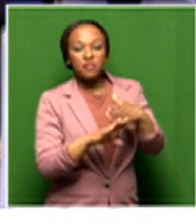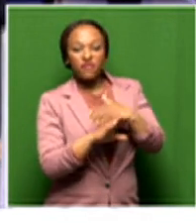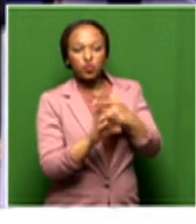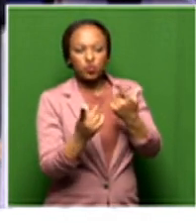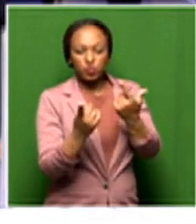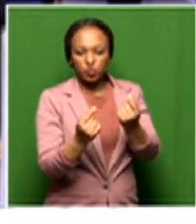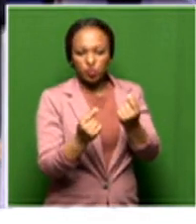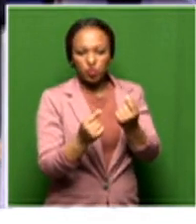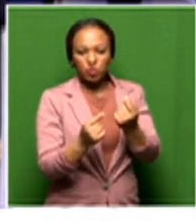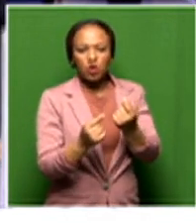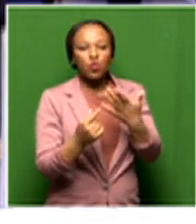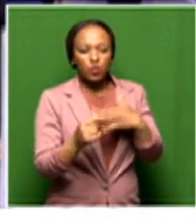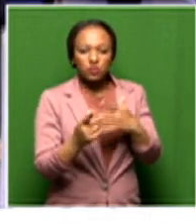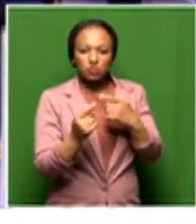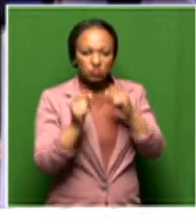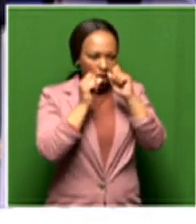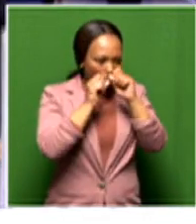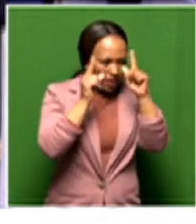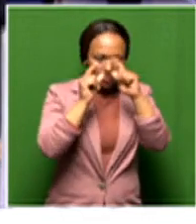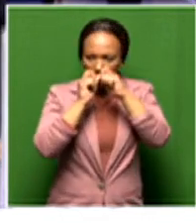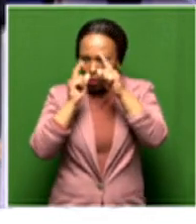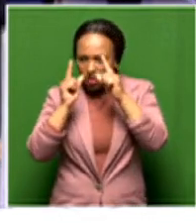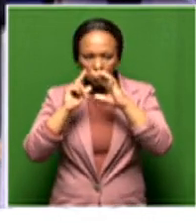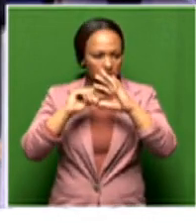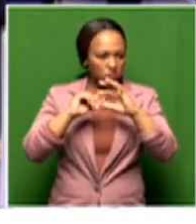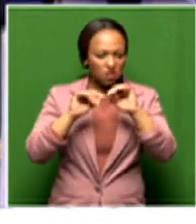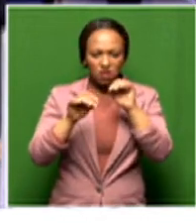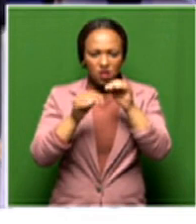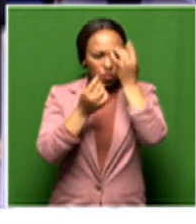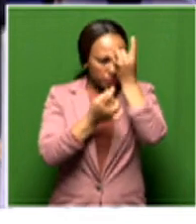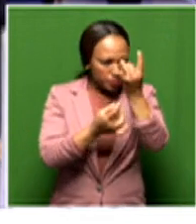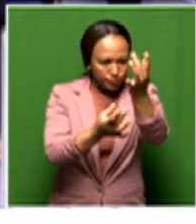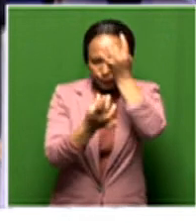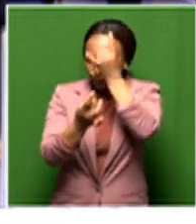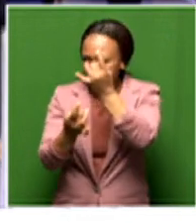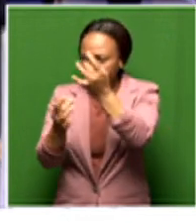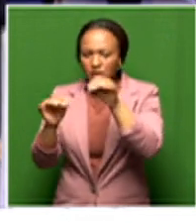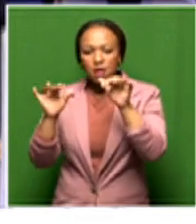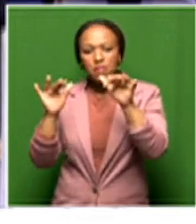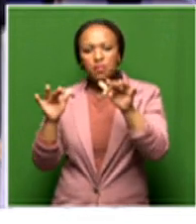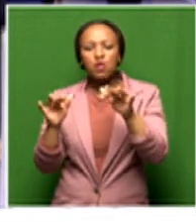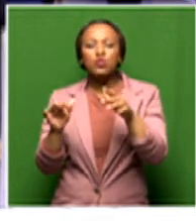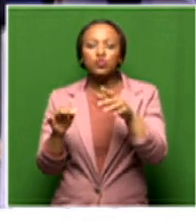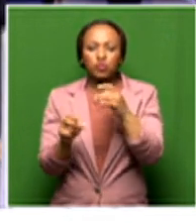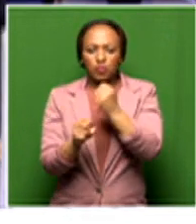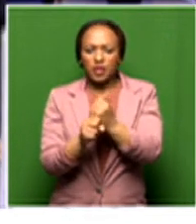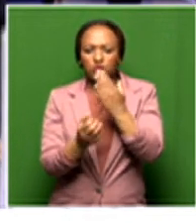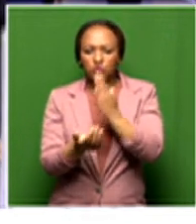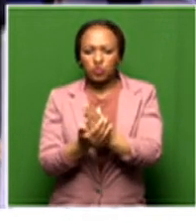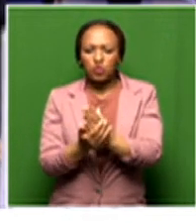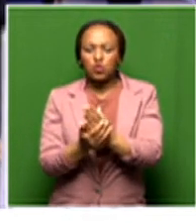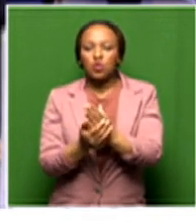was to create awareness and ensure that the messages of how we need